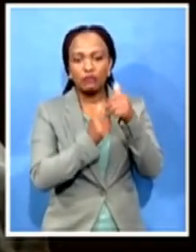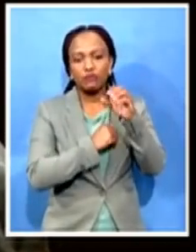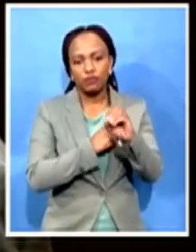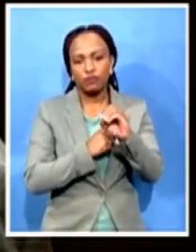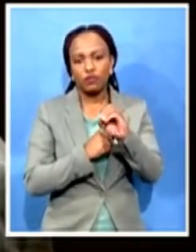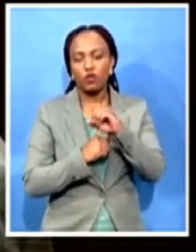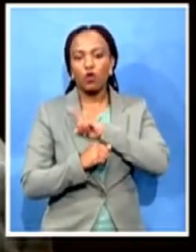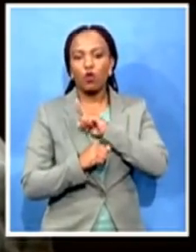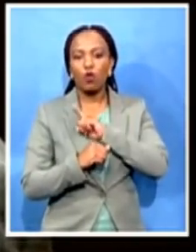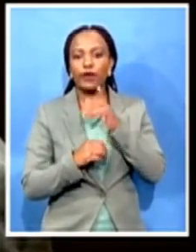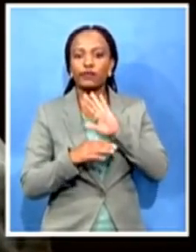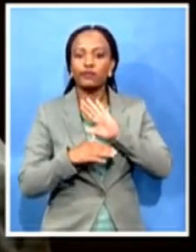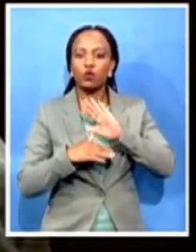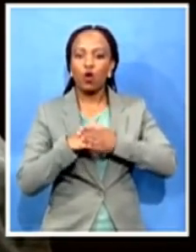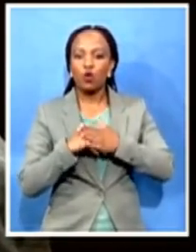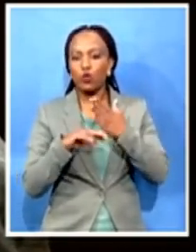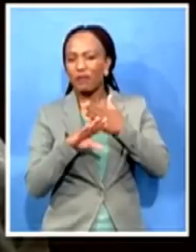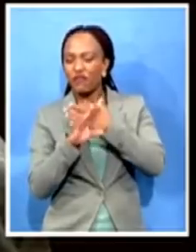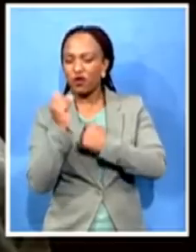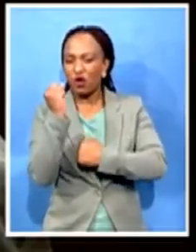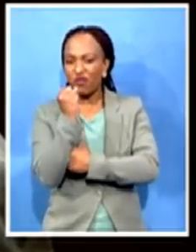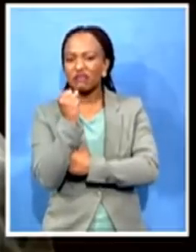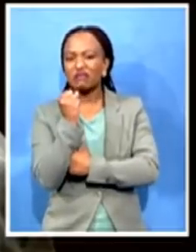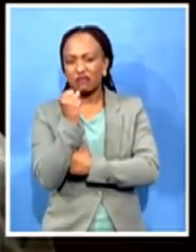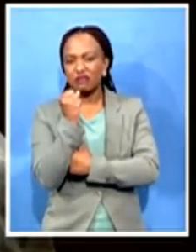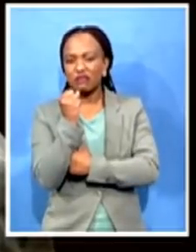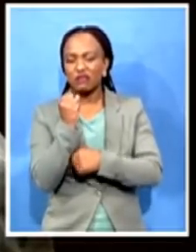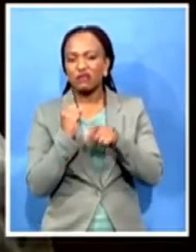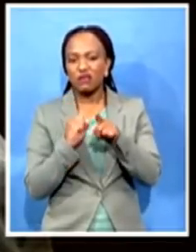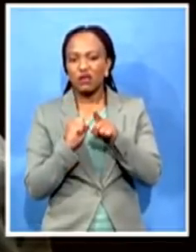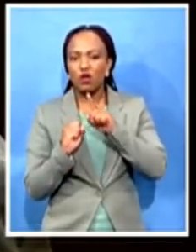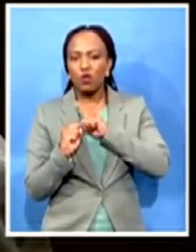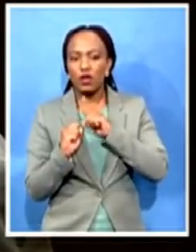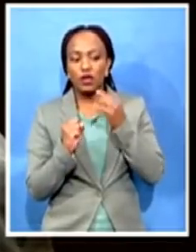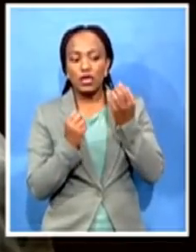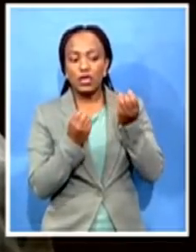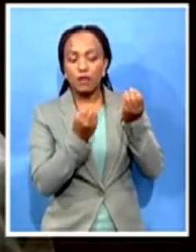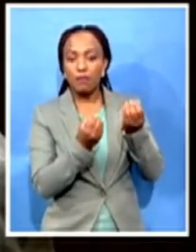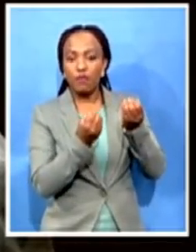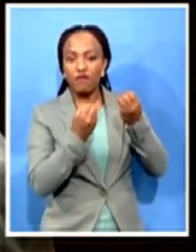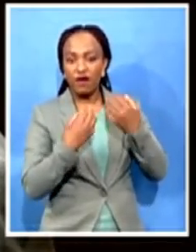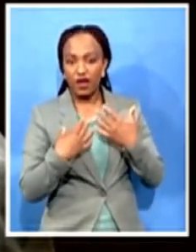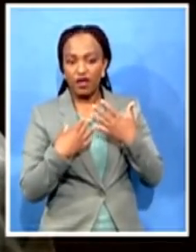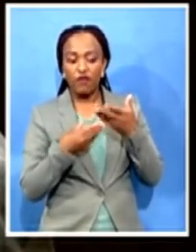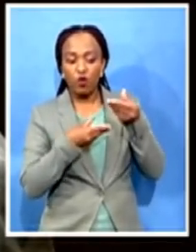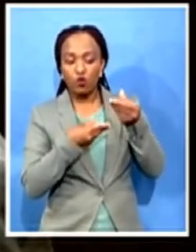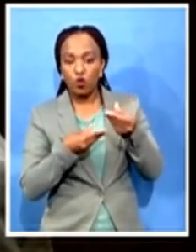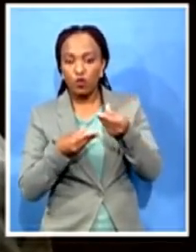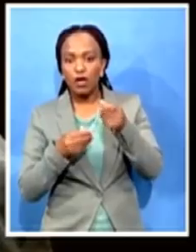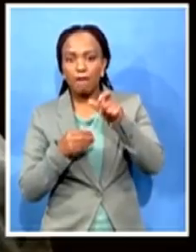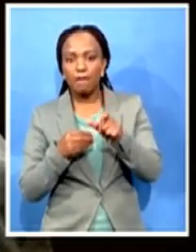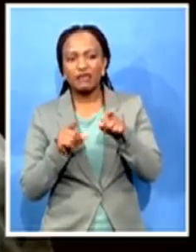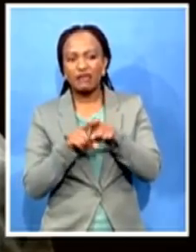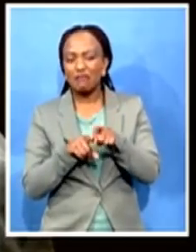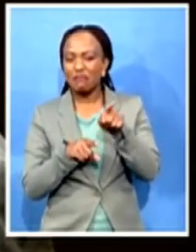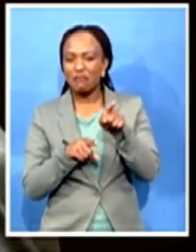offices and the provider of the disclosure documents have been somewhat delayed, but they will provide